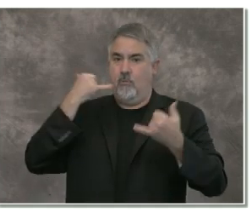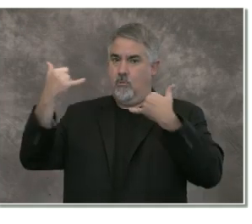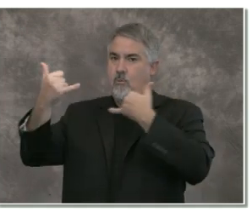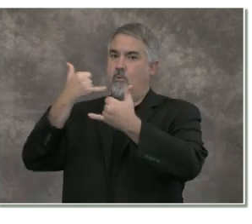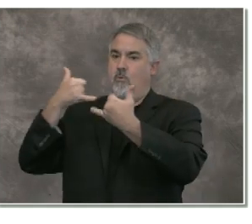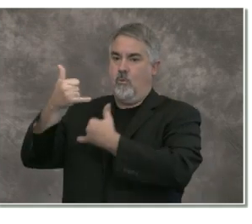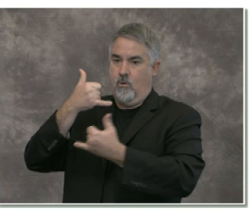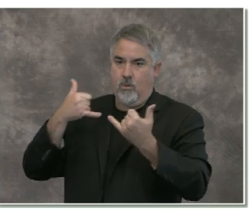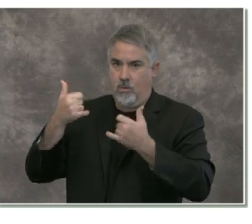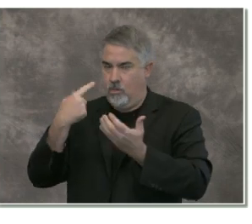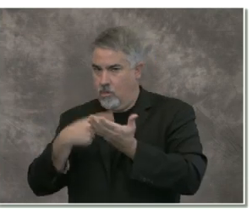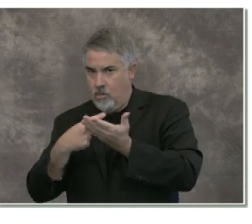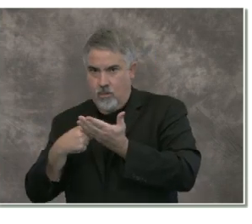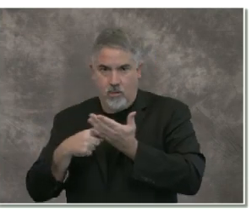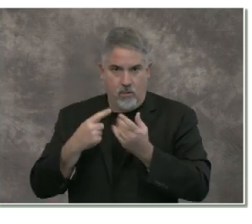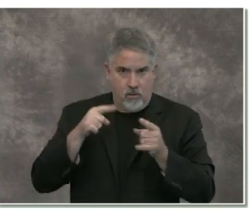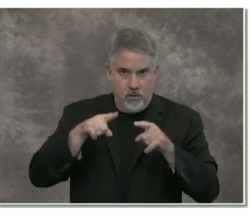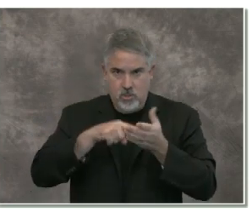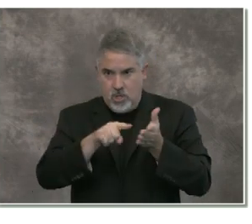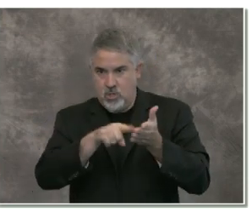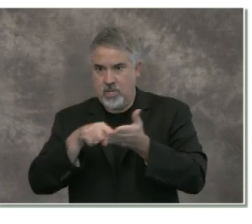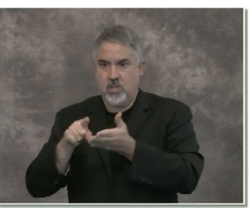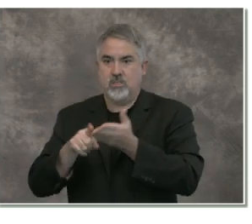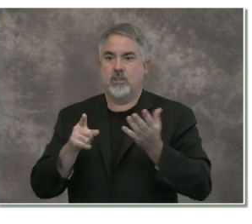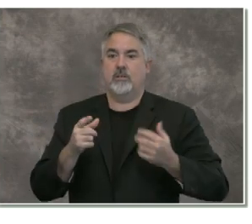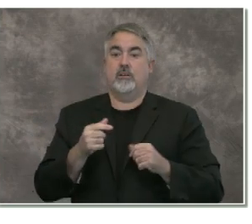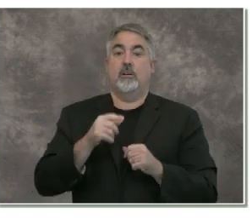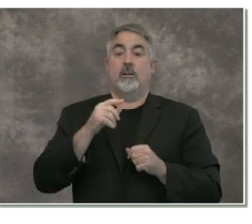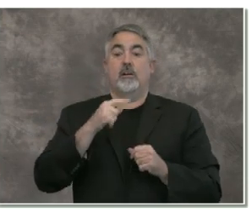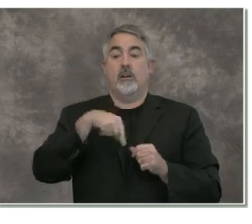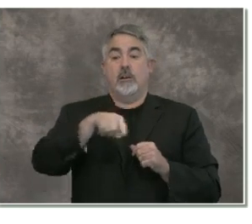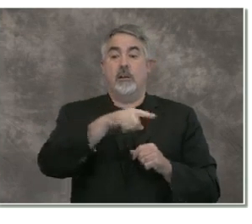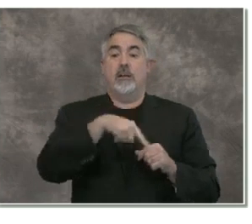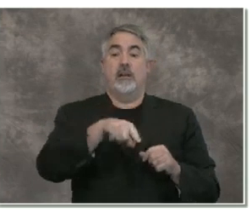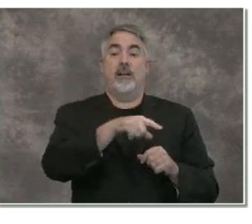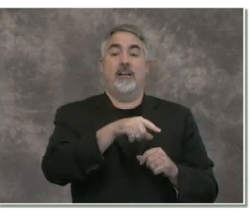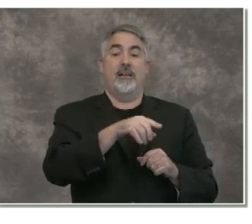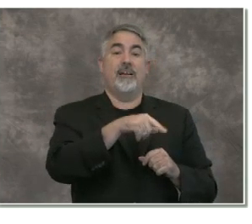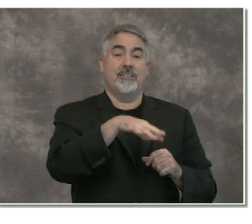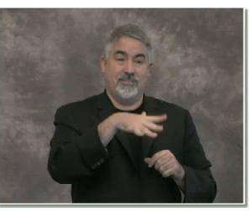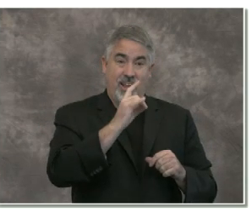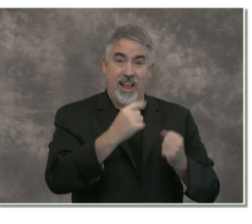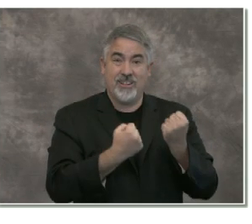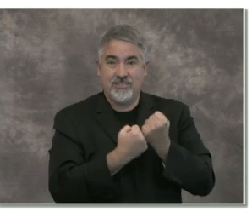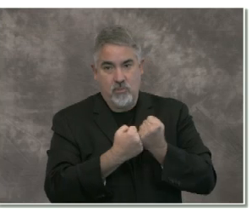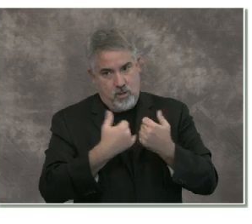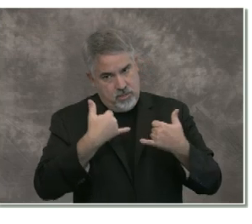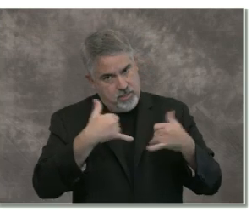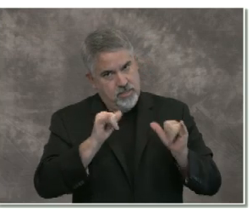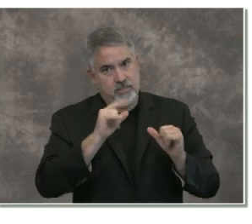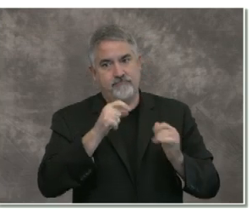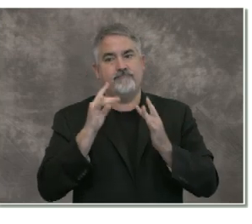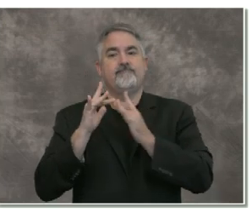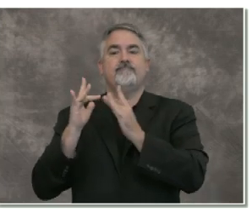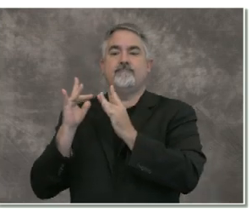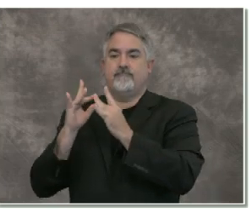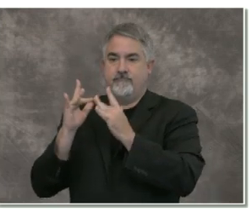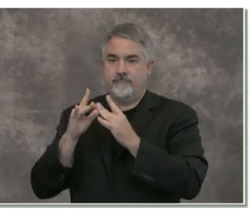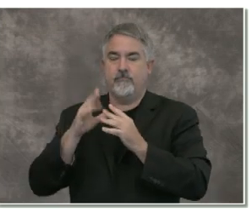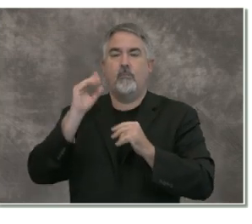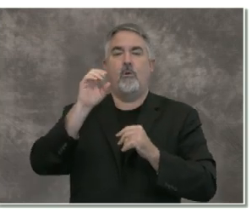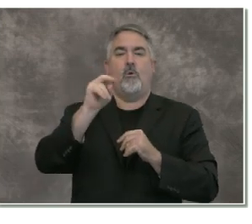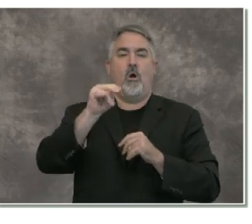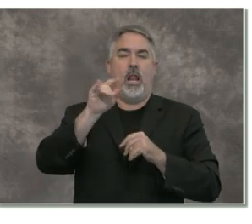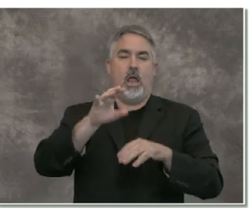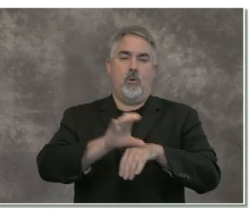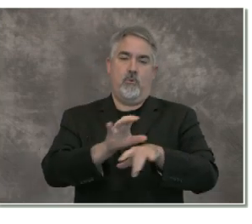and residents can still get connected with our child support services case managers online, including through a live